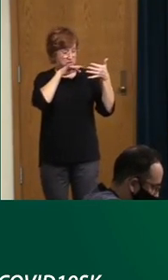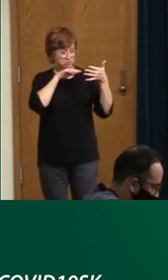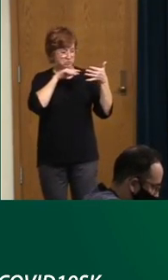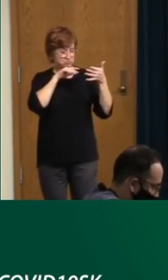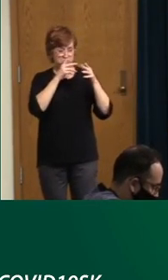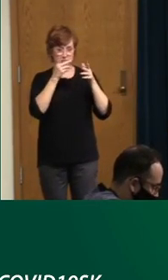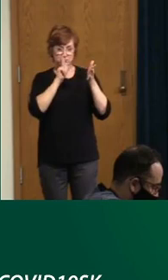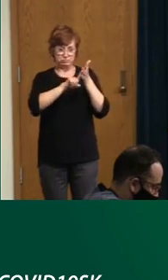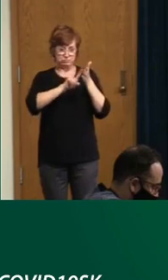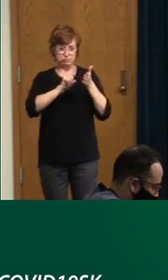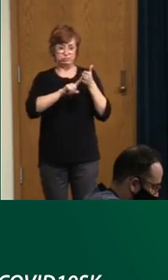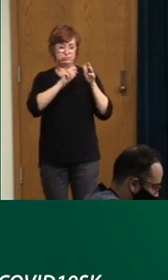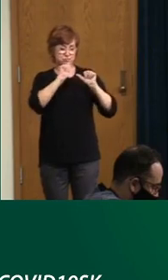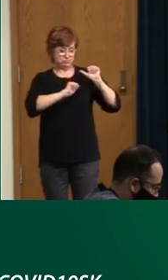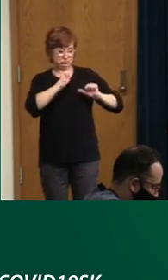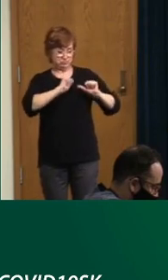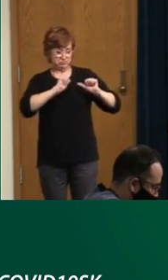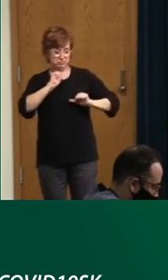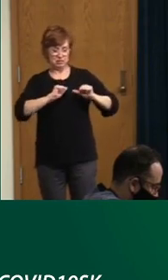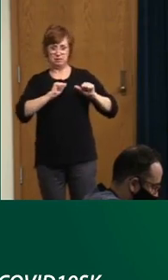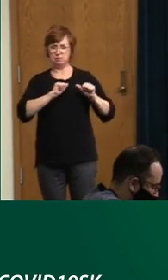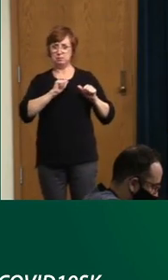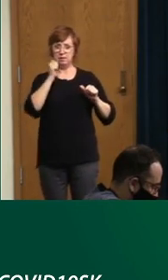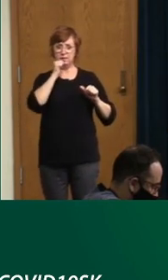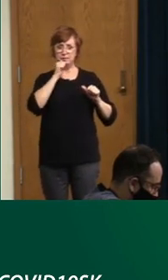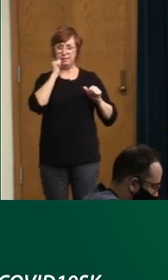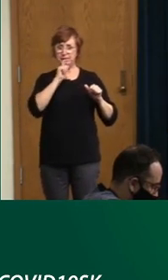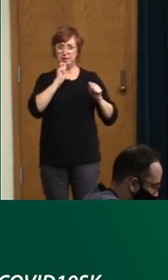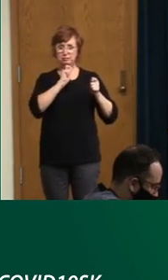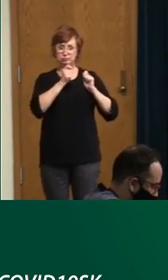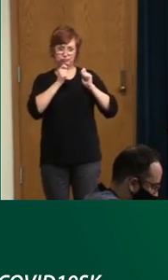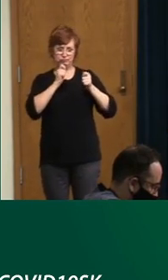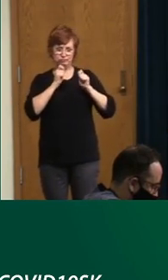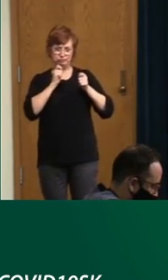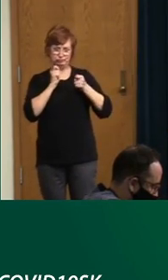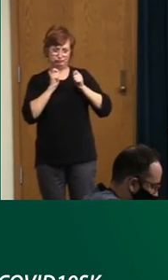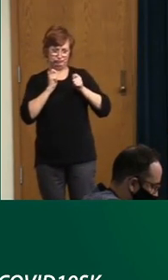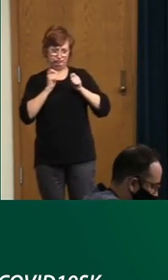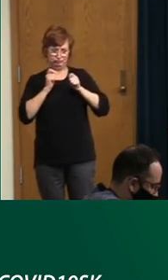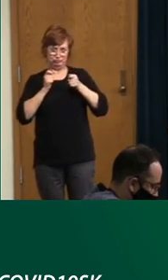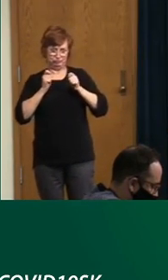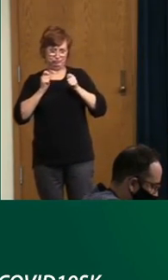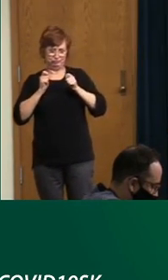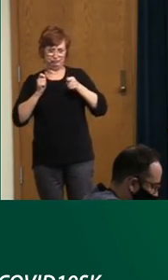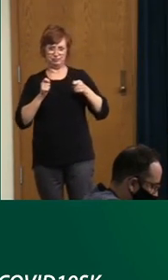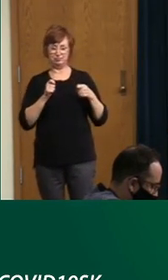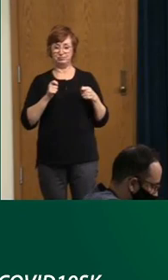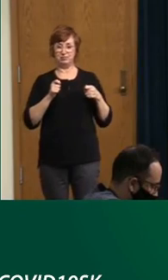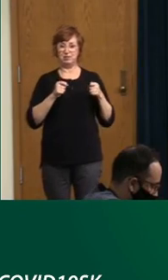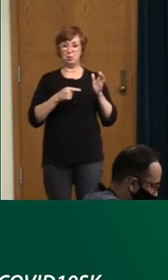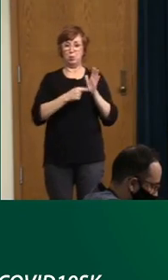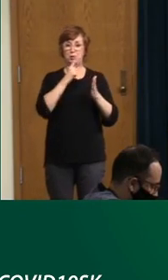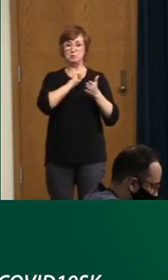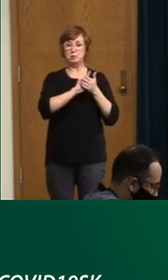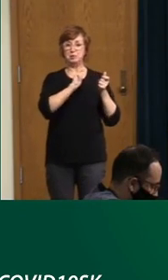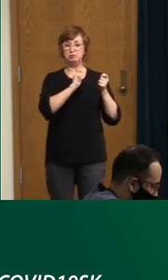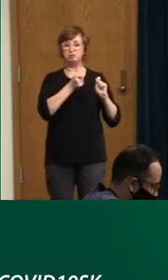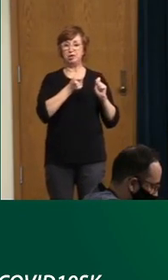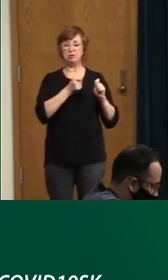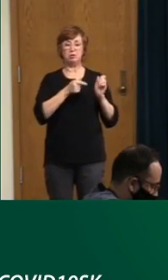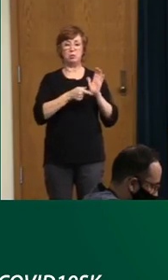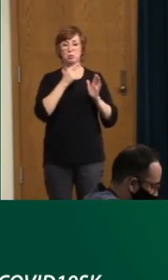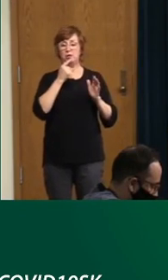as far as public health measures. That has been continuing throughout since the pandemic started. There was major restrictions at the beginning, and then they lessened